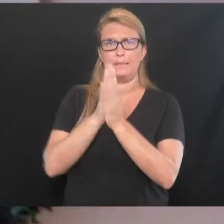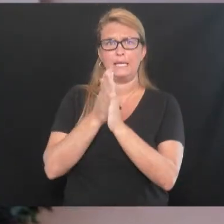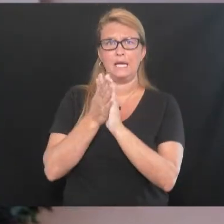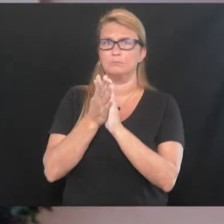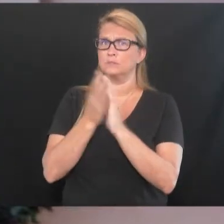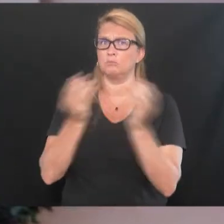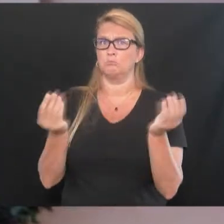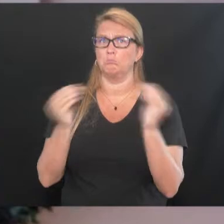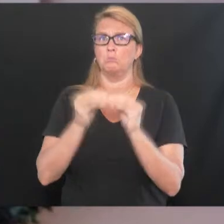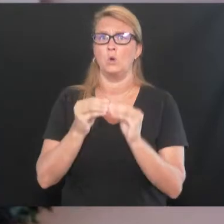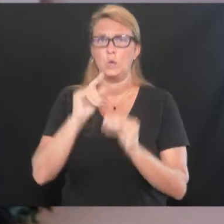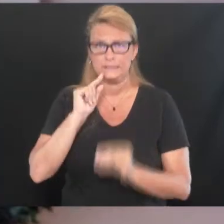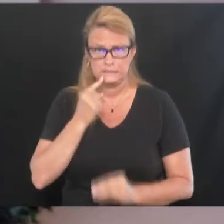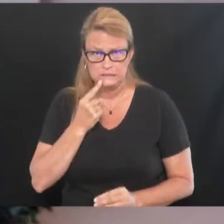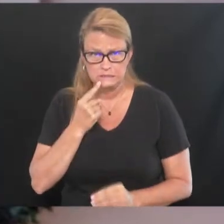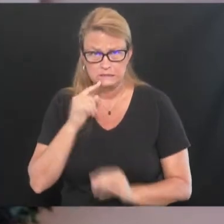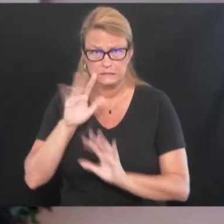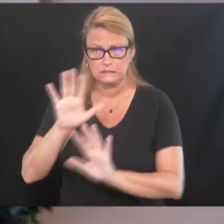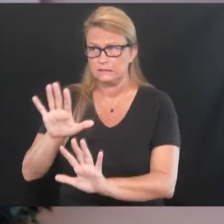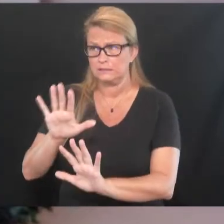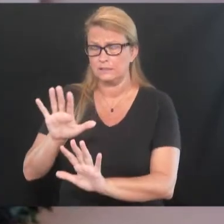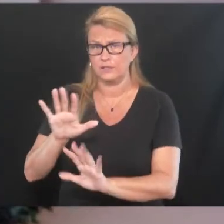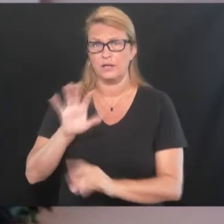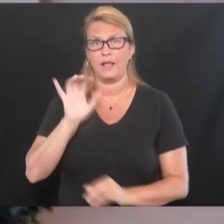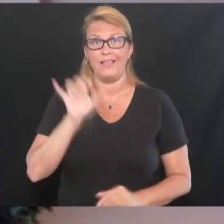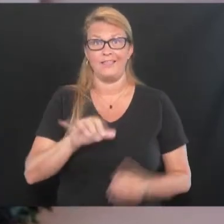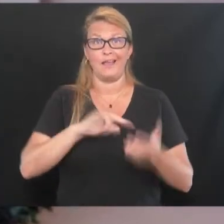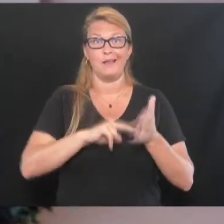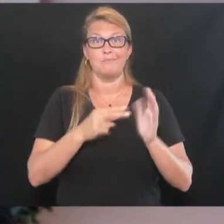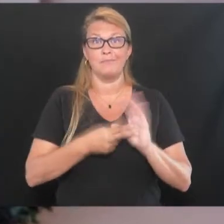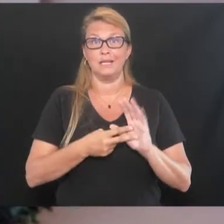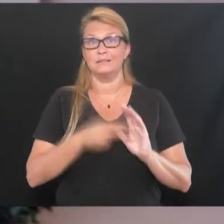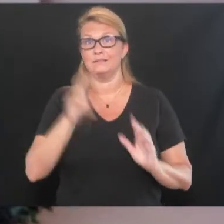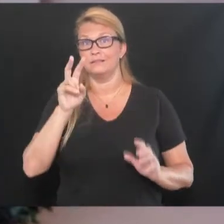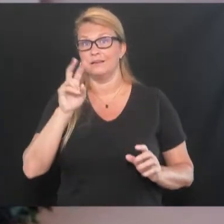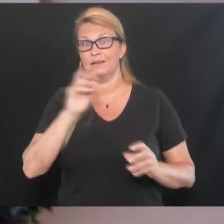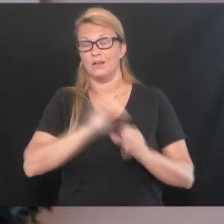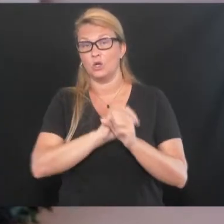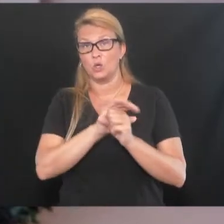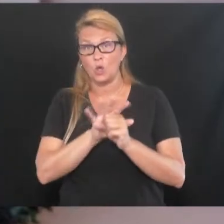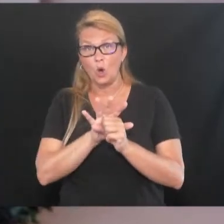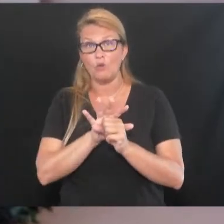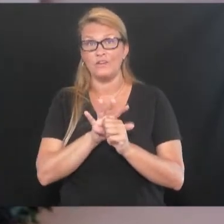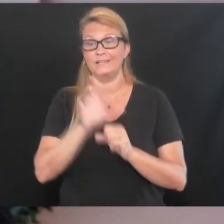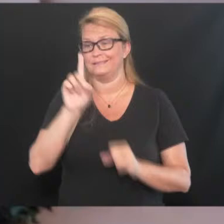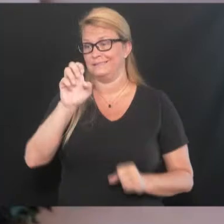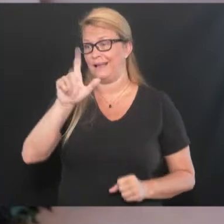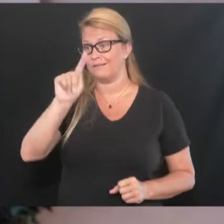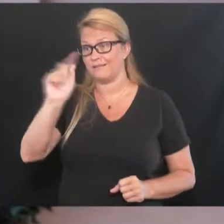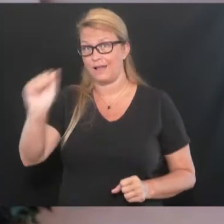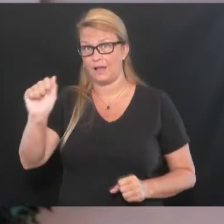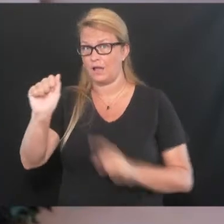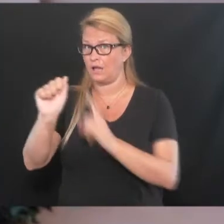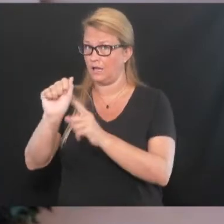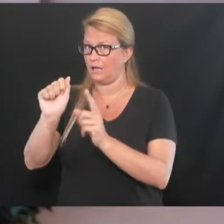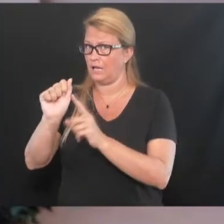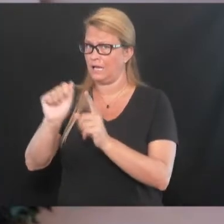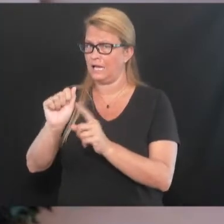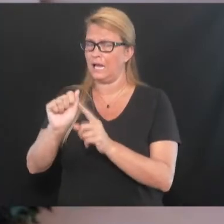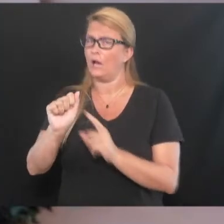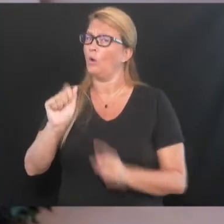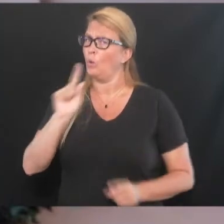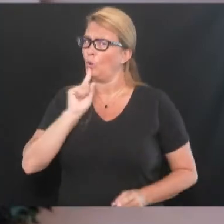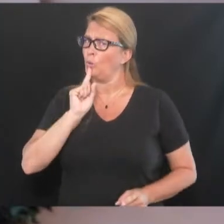in a way that the virus gains additional advantages, like we've seen with the Delta variant, which is much, much, much